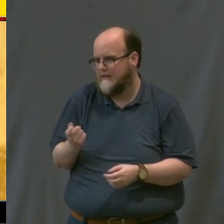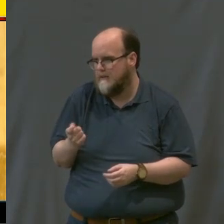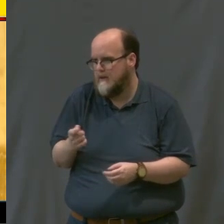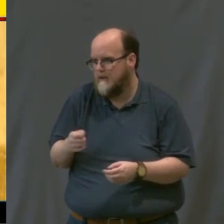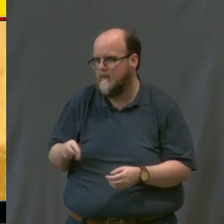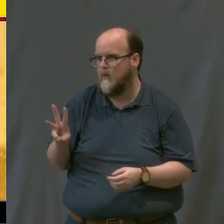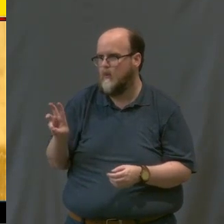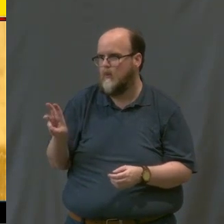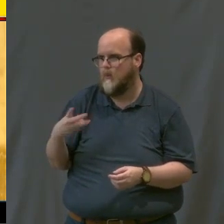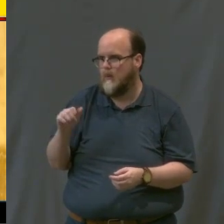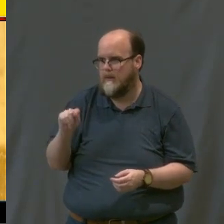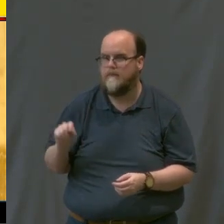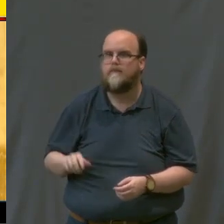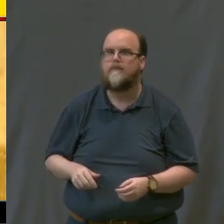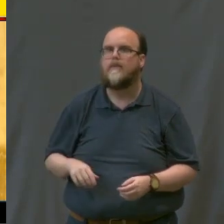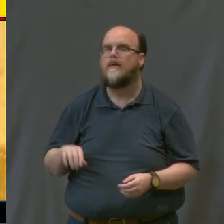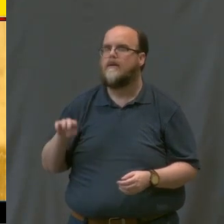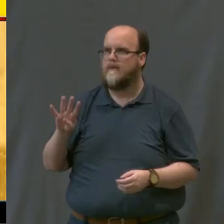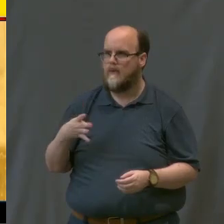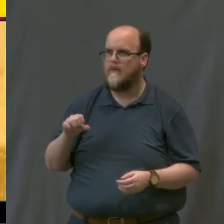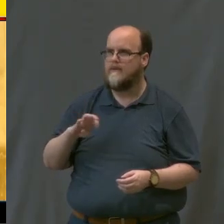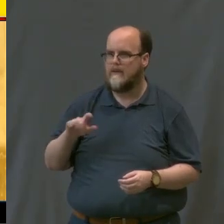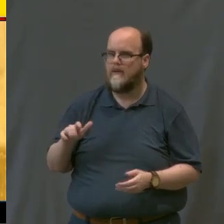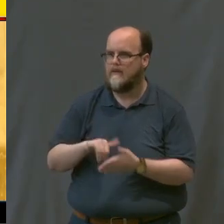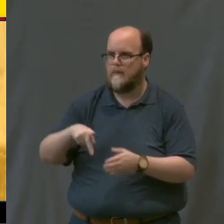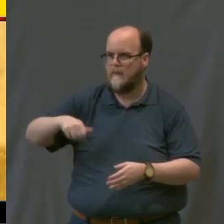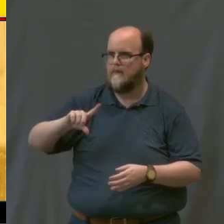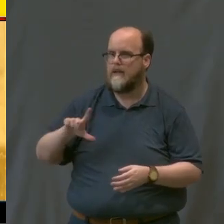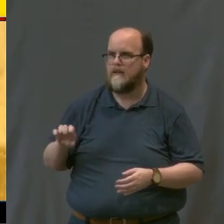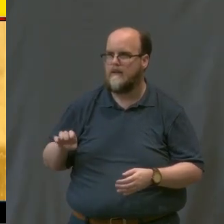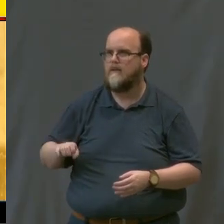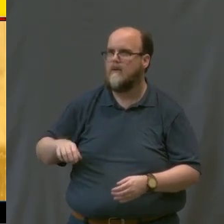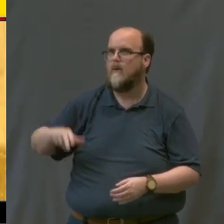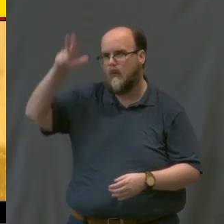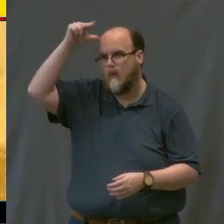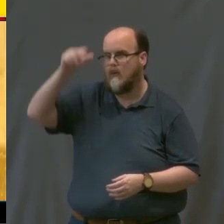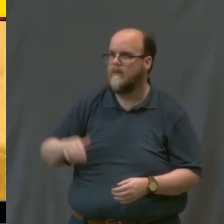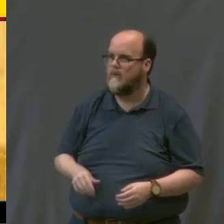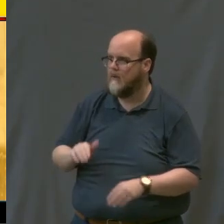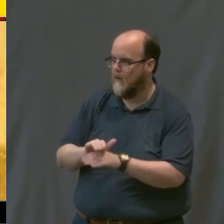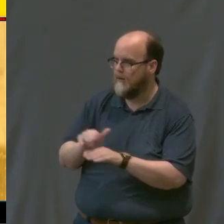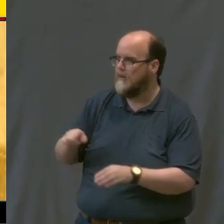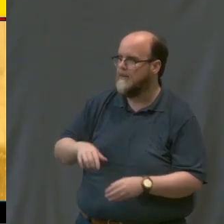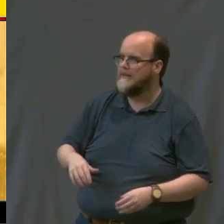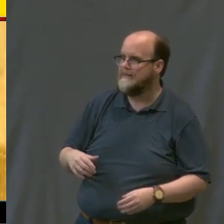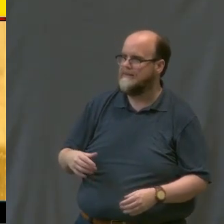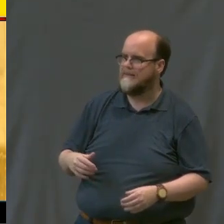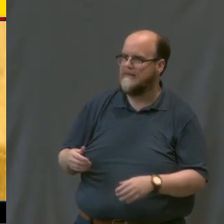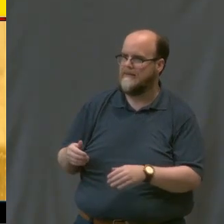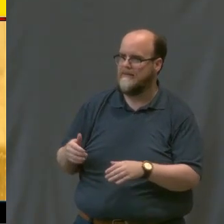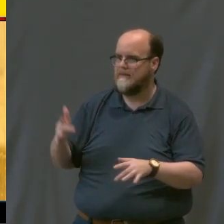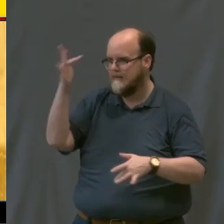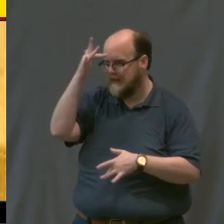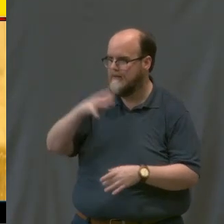seal. It was a pale horse, and on him was death and Hades. The power was given to him